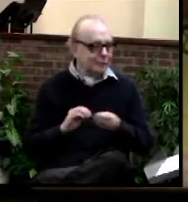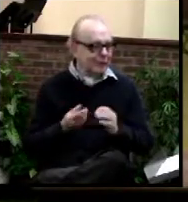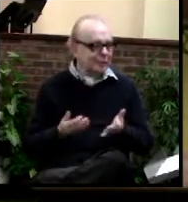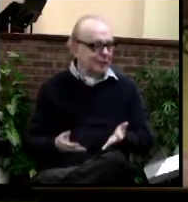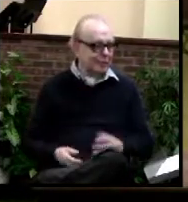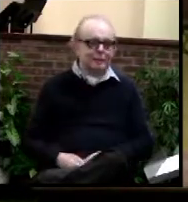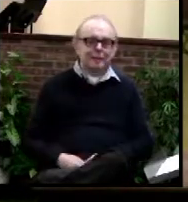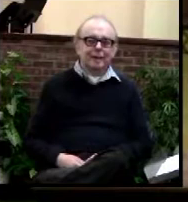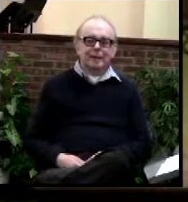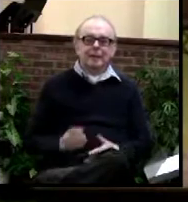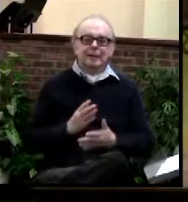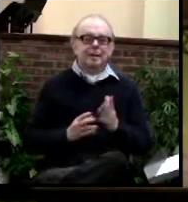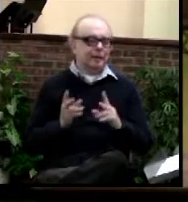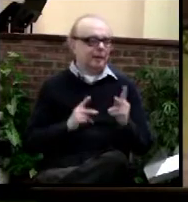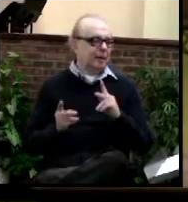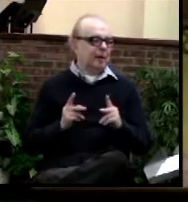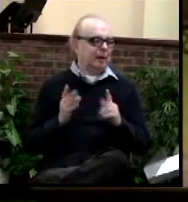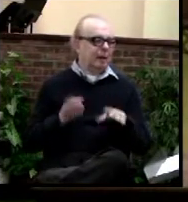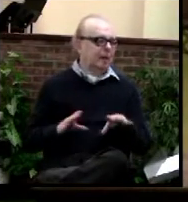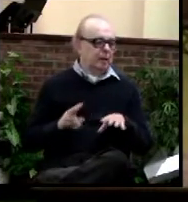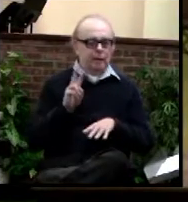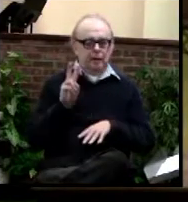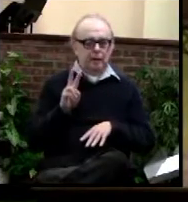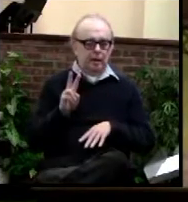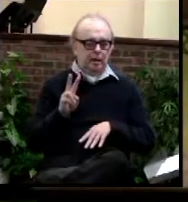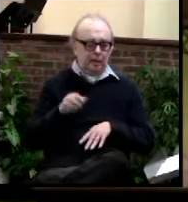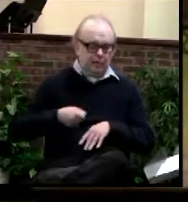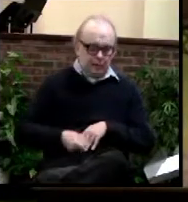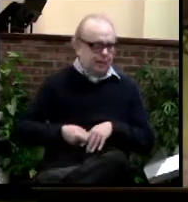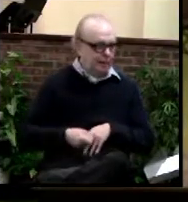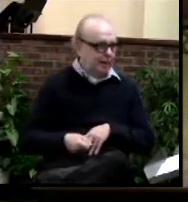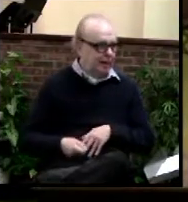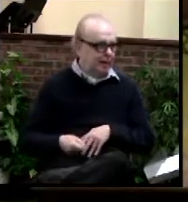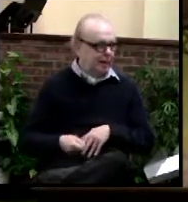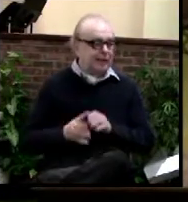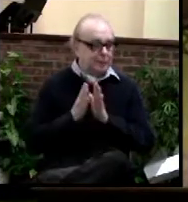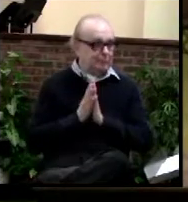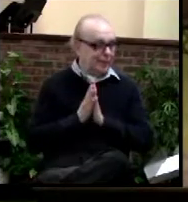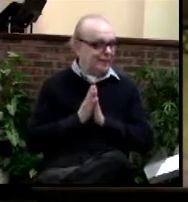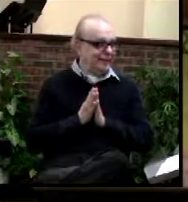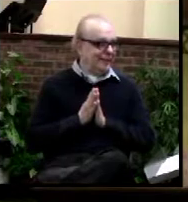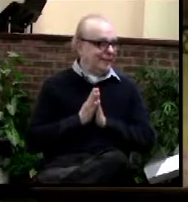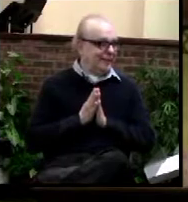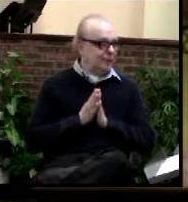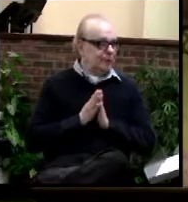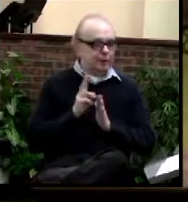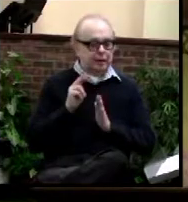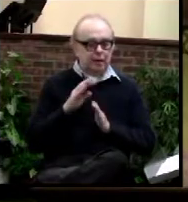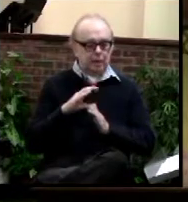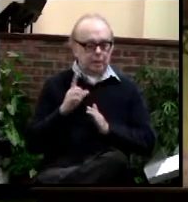But some people want to say, well, you got to do two plunges and then a prayer, okay?